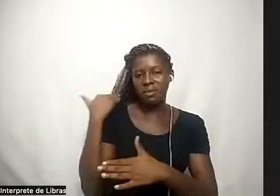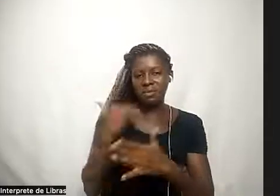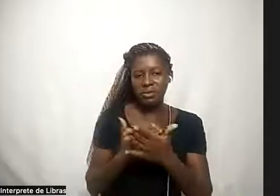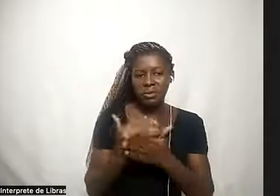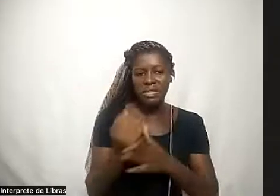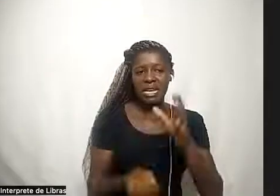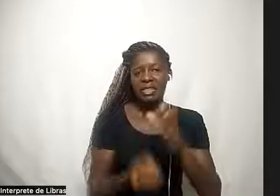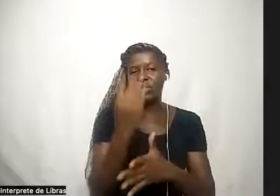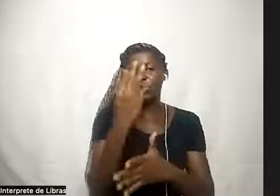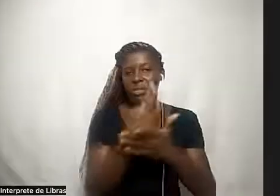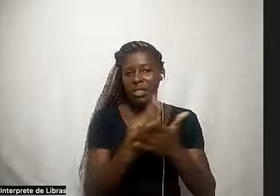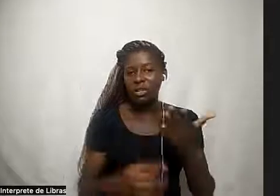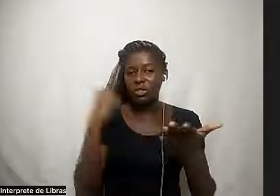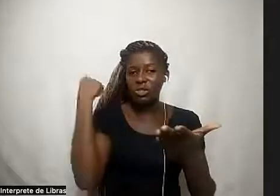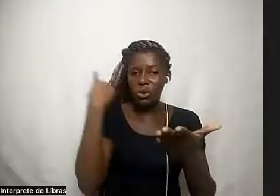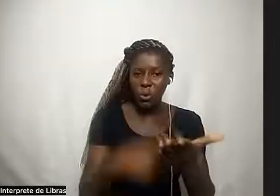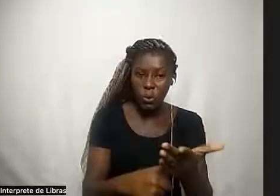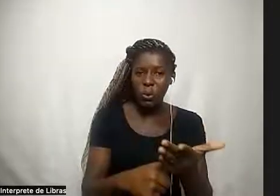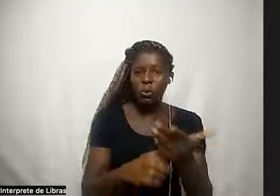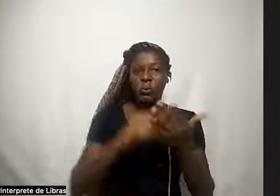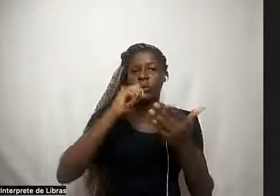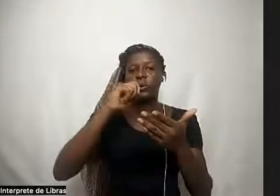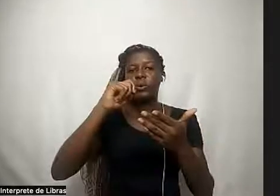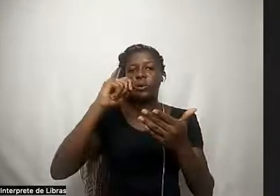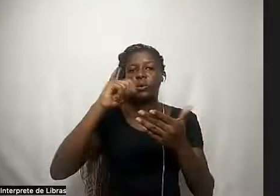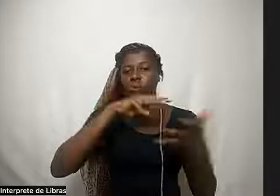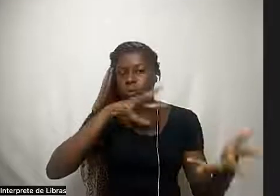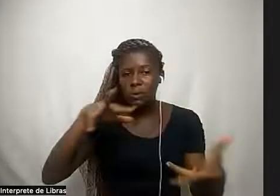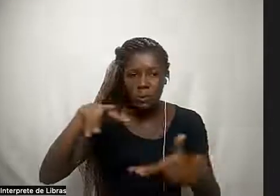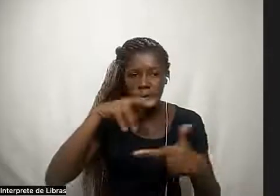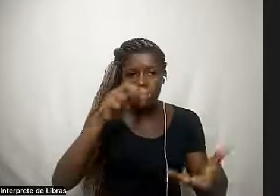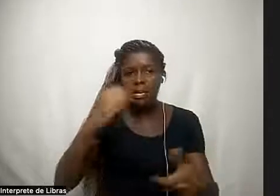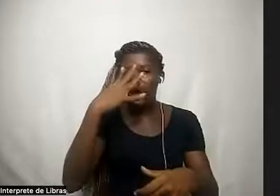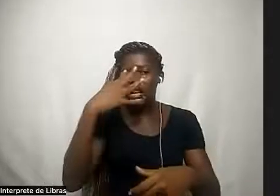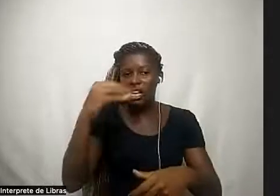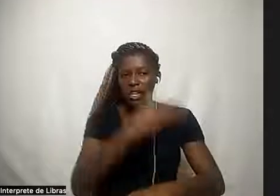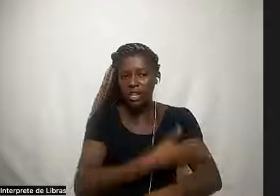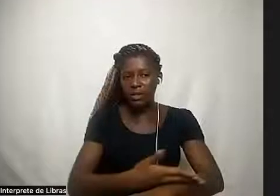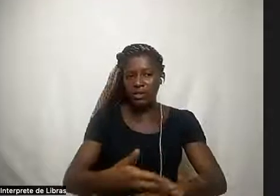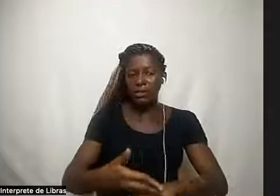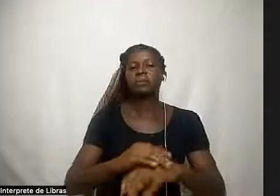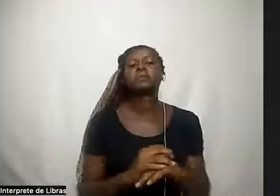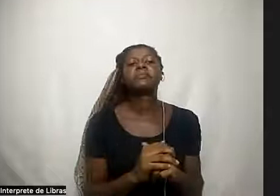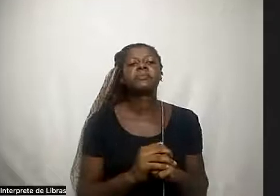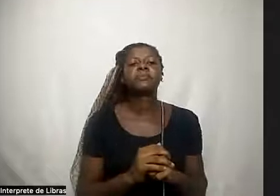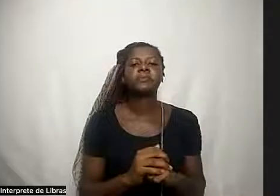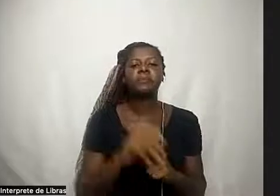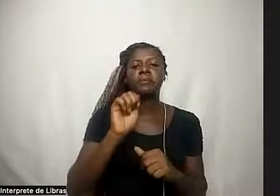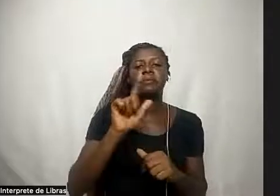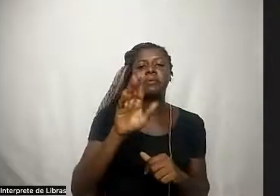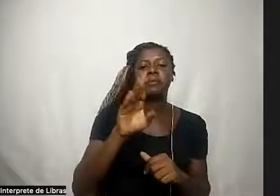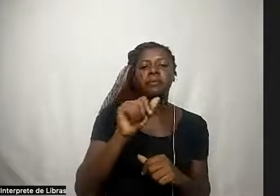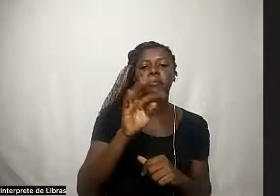since the beginning of, we have been working with the agreement to the conservation of the albatrosses since the